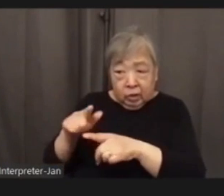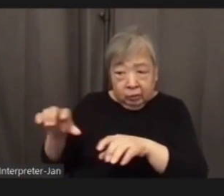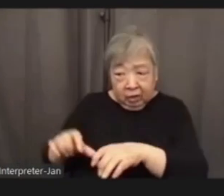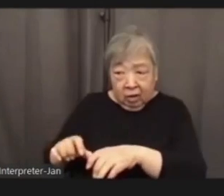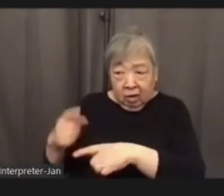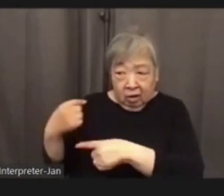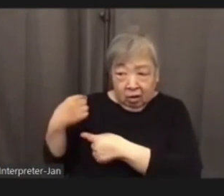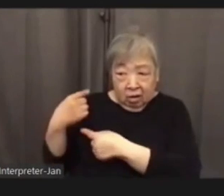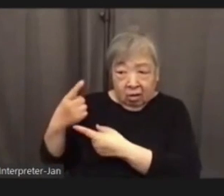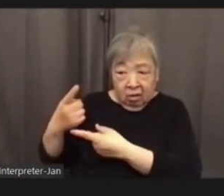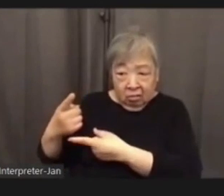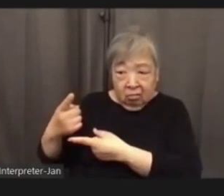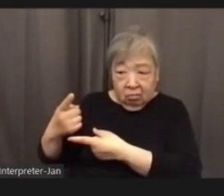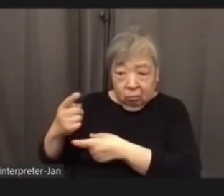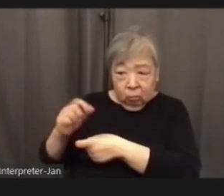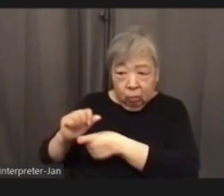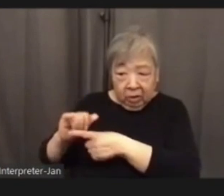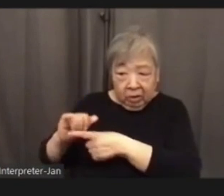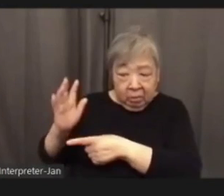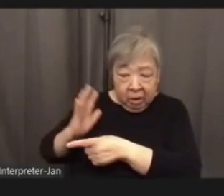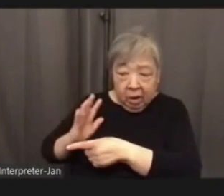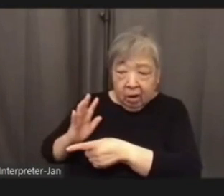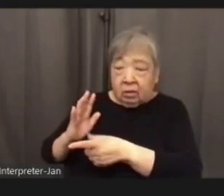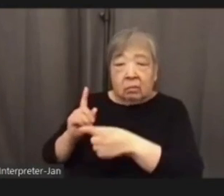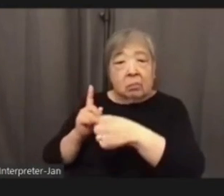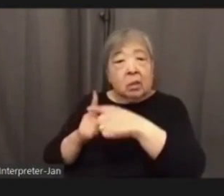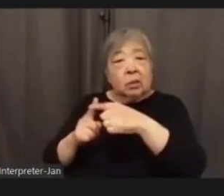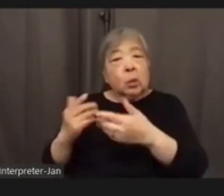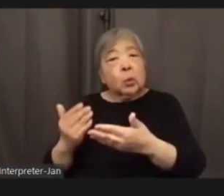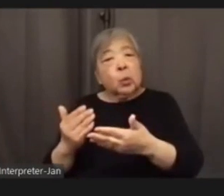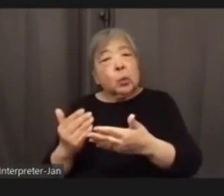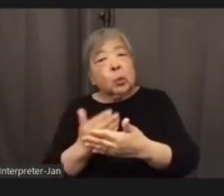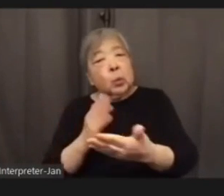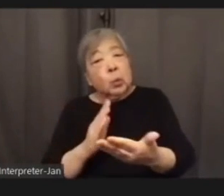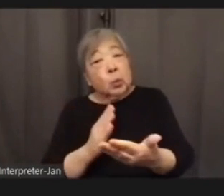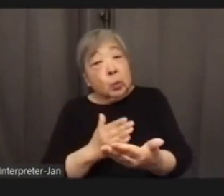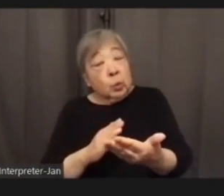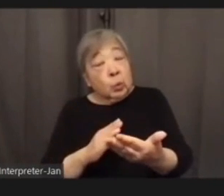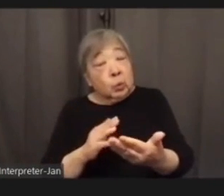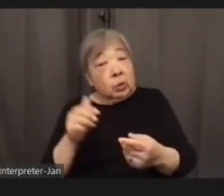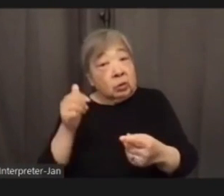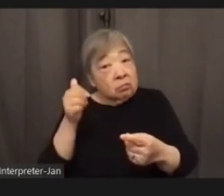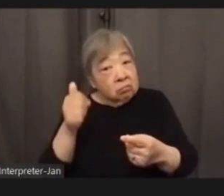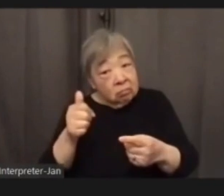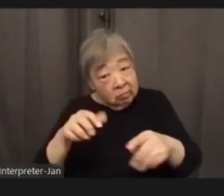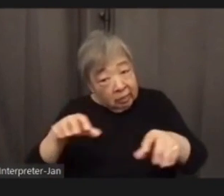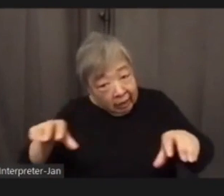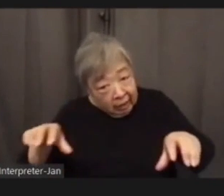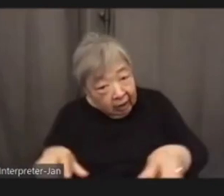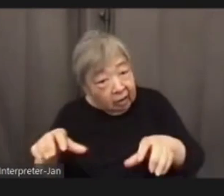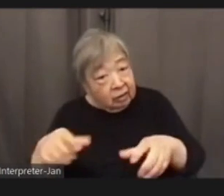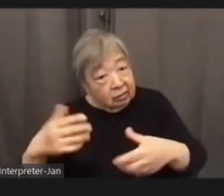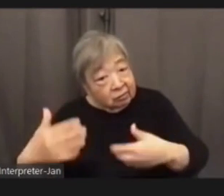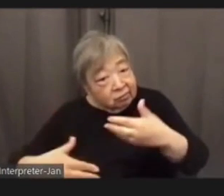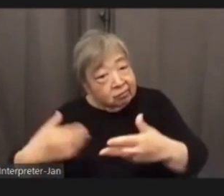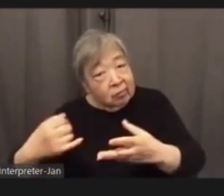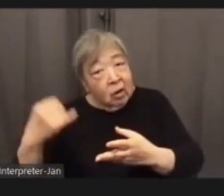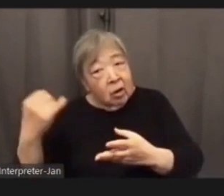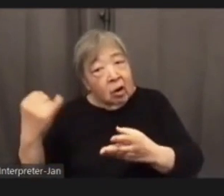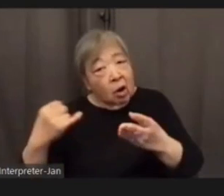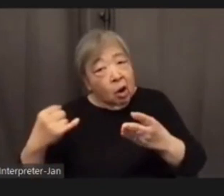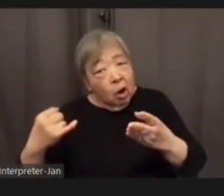and also new tunes that she's an active artist, always